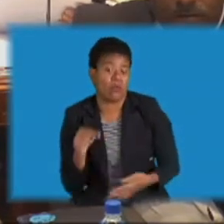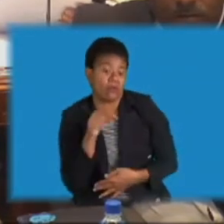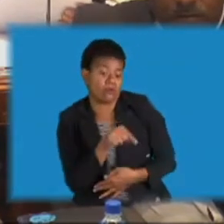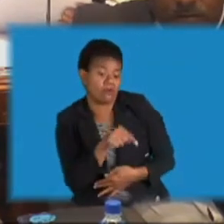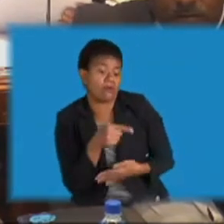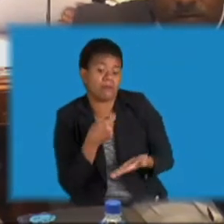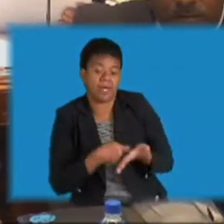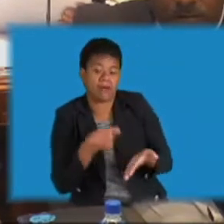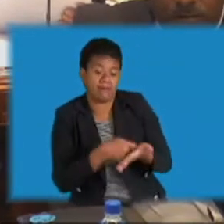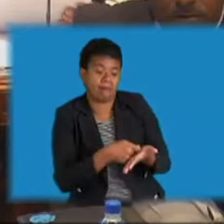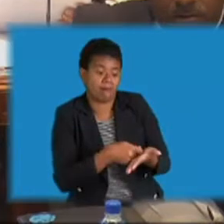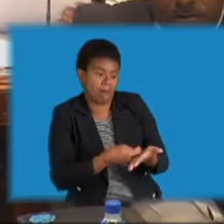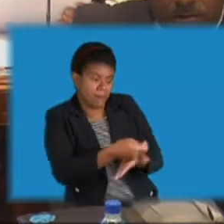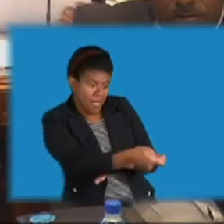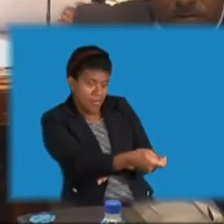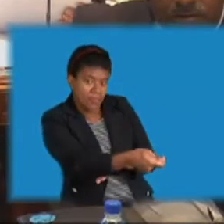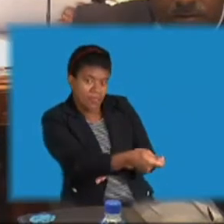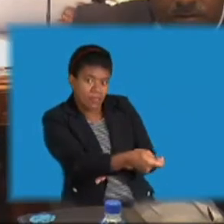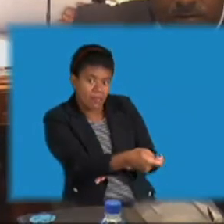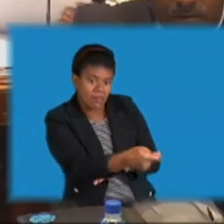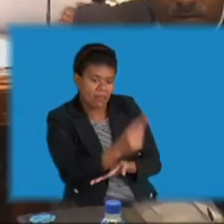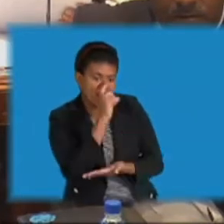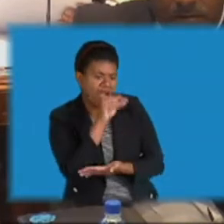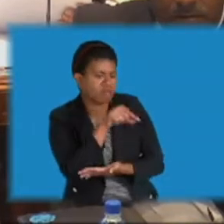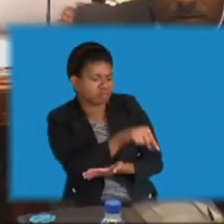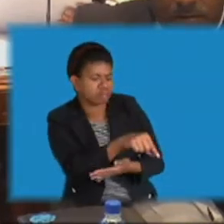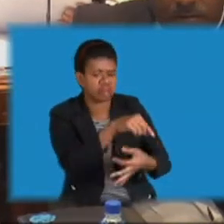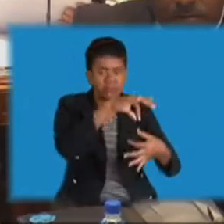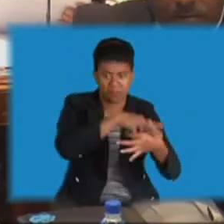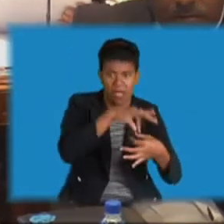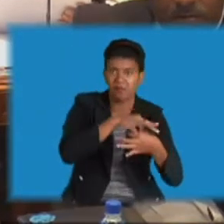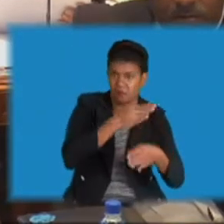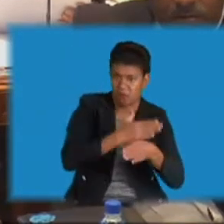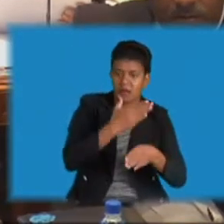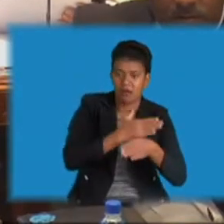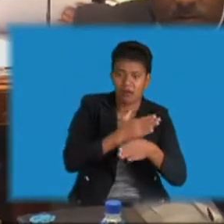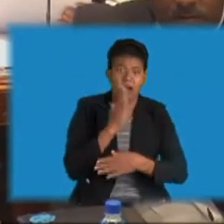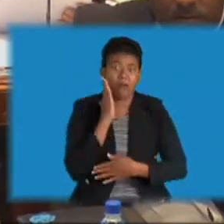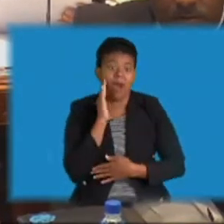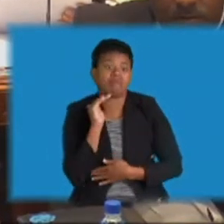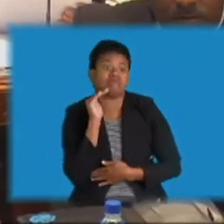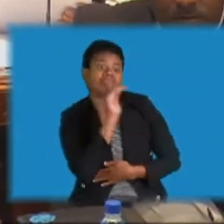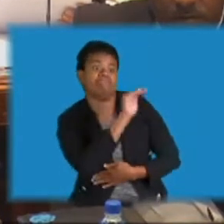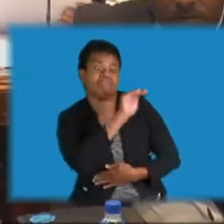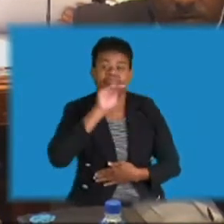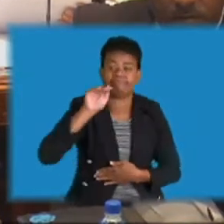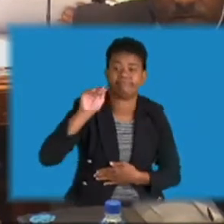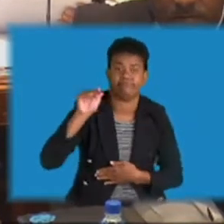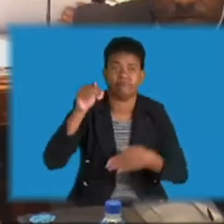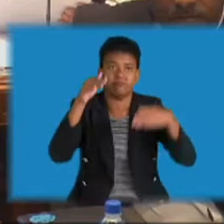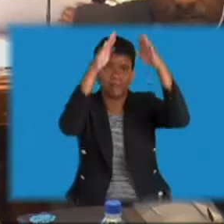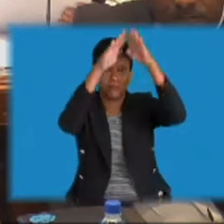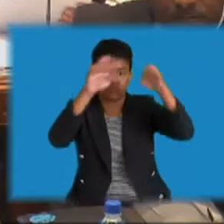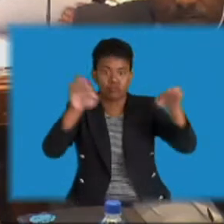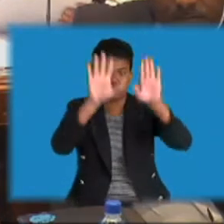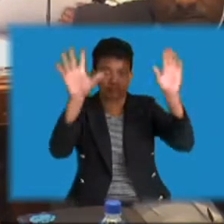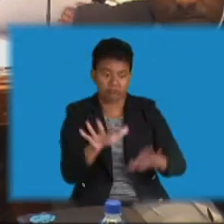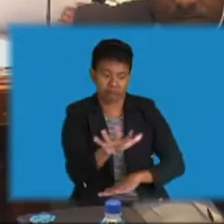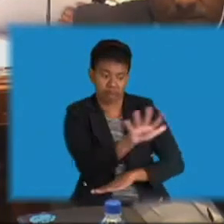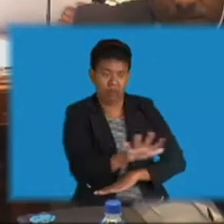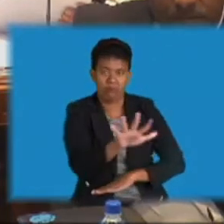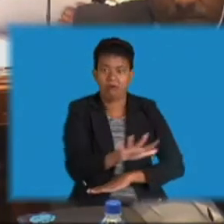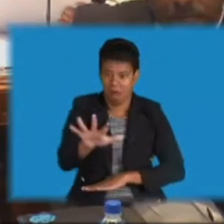them to participate in logging, Madam Speaker, upon request from the pine industry, the government has